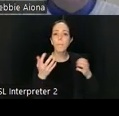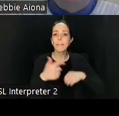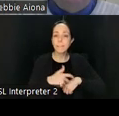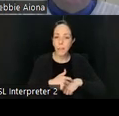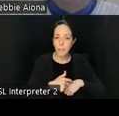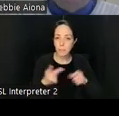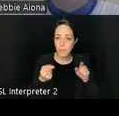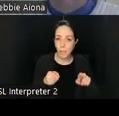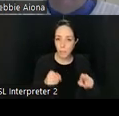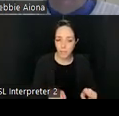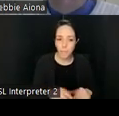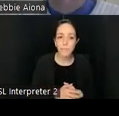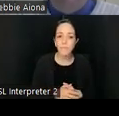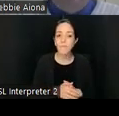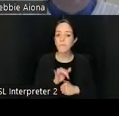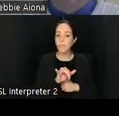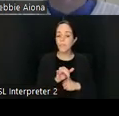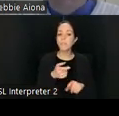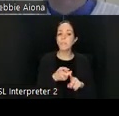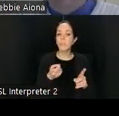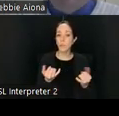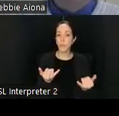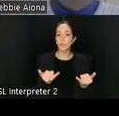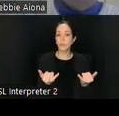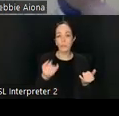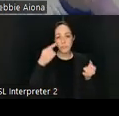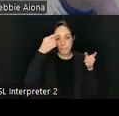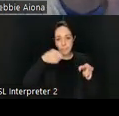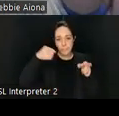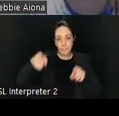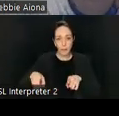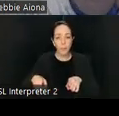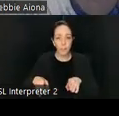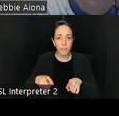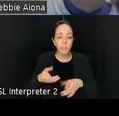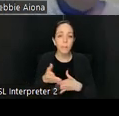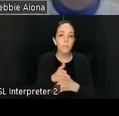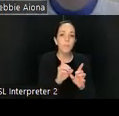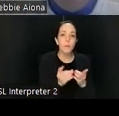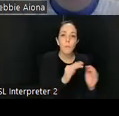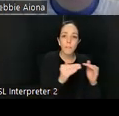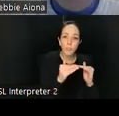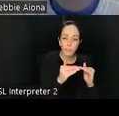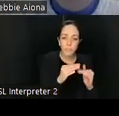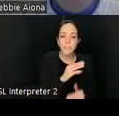out of the current settlement agreement between the Department of Justice and the City of Portland.